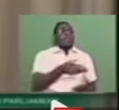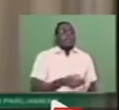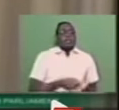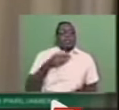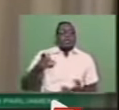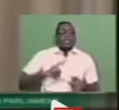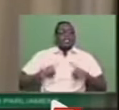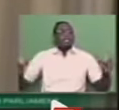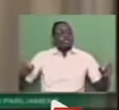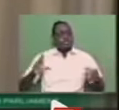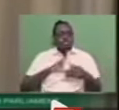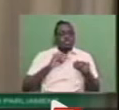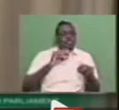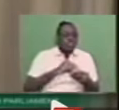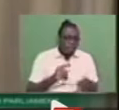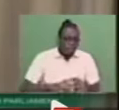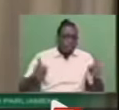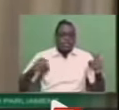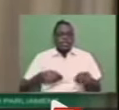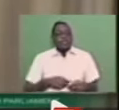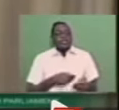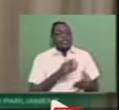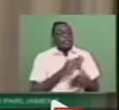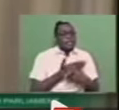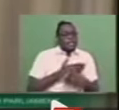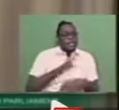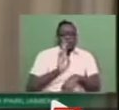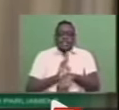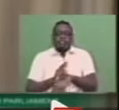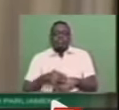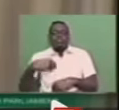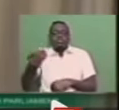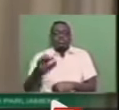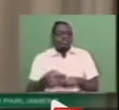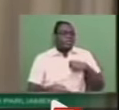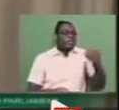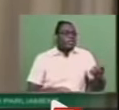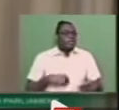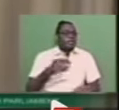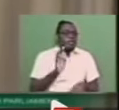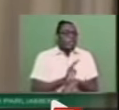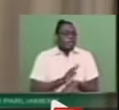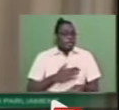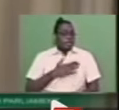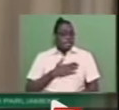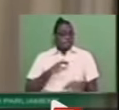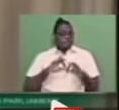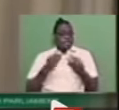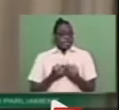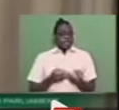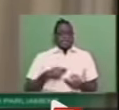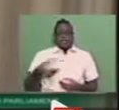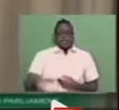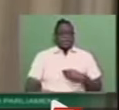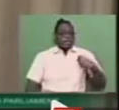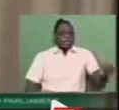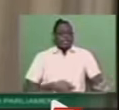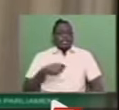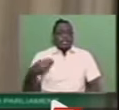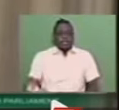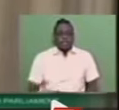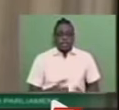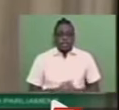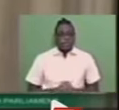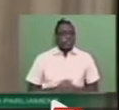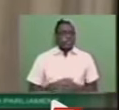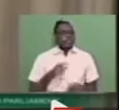it, as I say, friends, financiers, and family, and so on? It's a total shift. And maybe the minister might come and tell